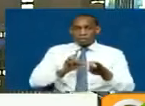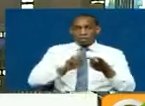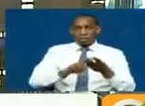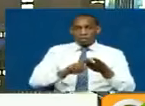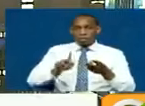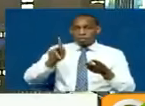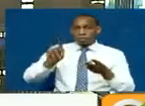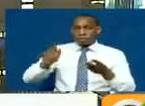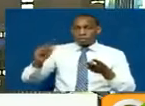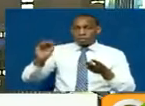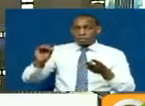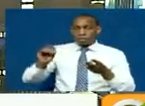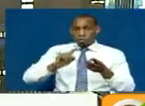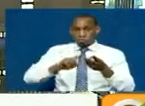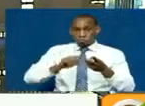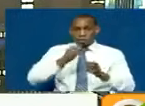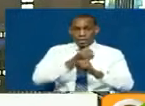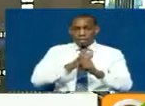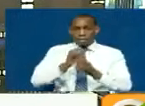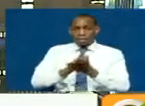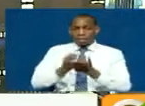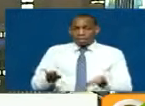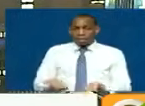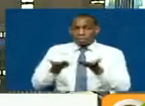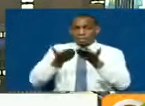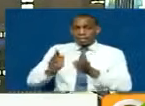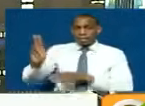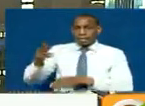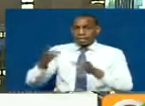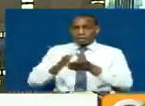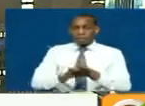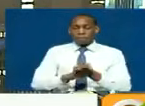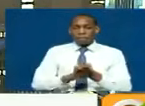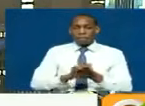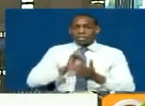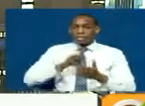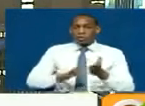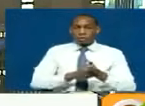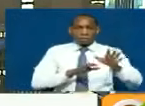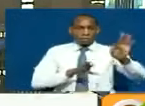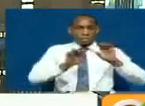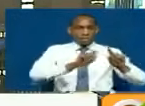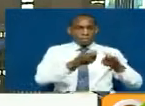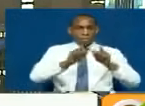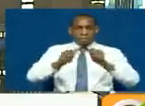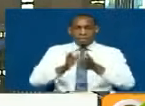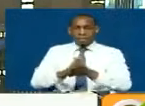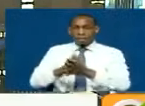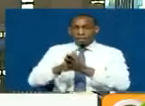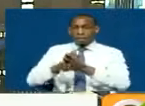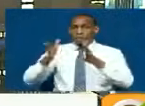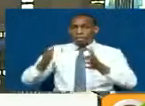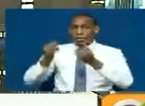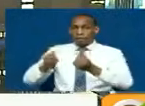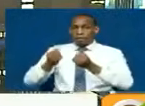and William Kabogo, who is crafting the Tujibebe Wakenya party, cite flawed nominations in the so-called big